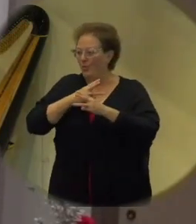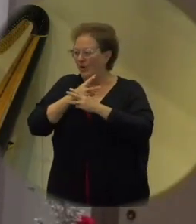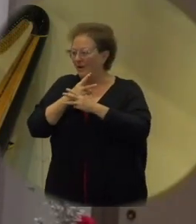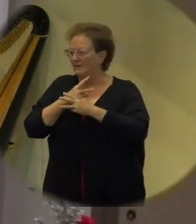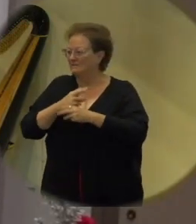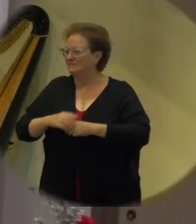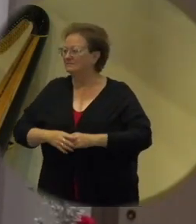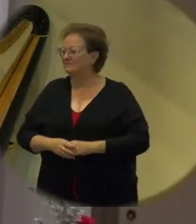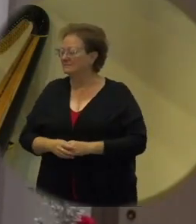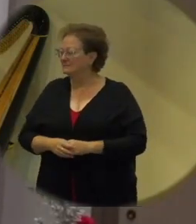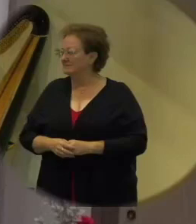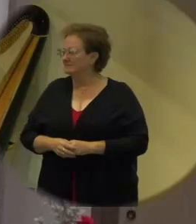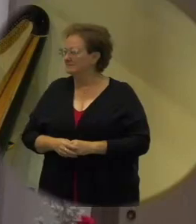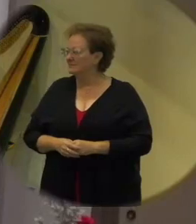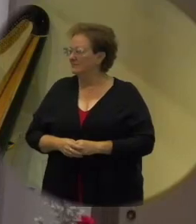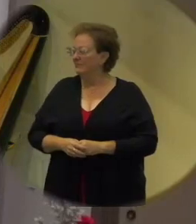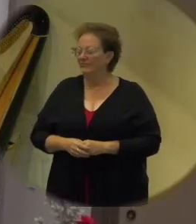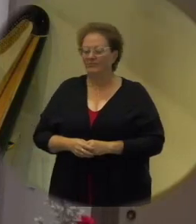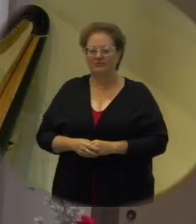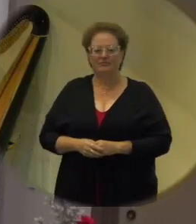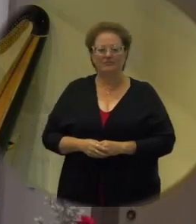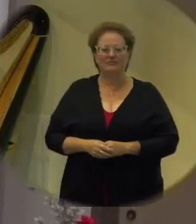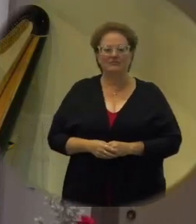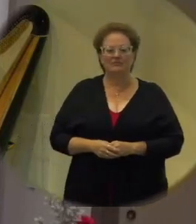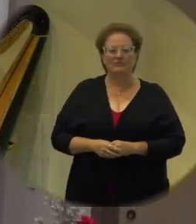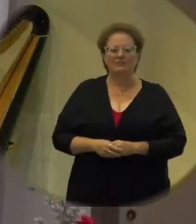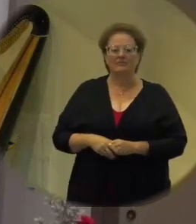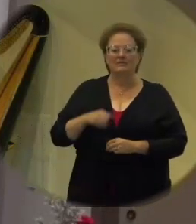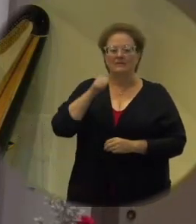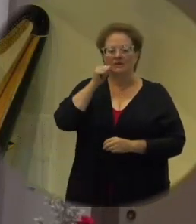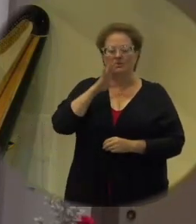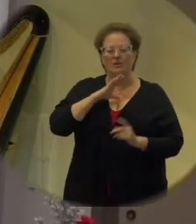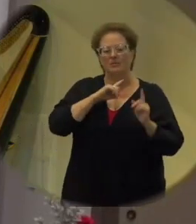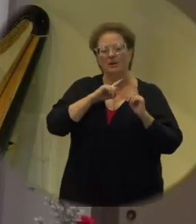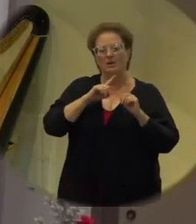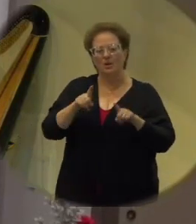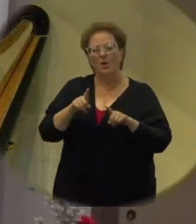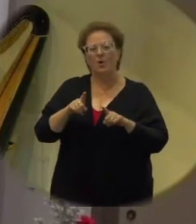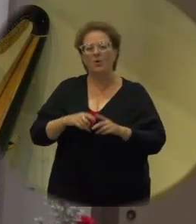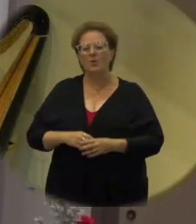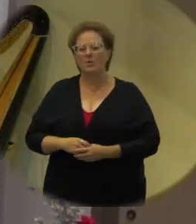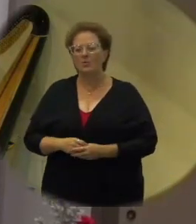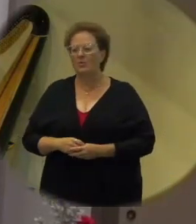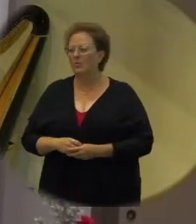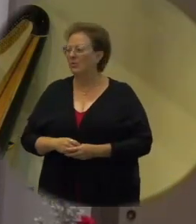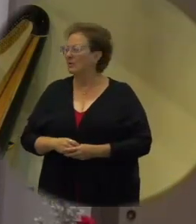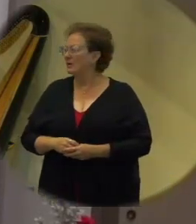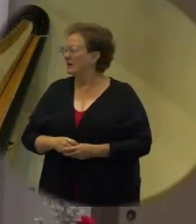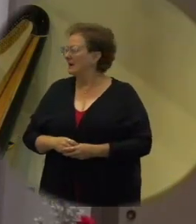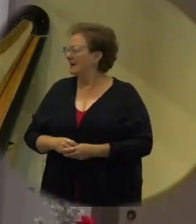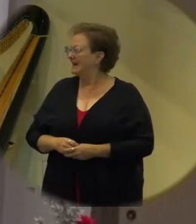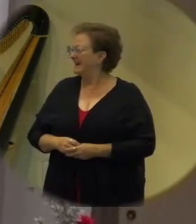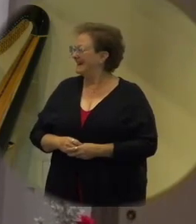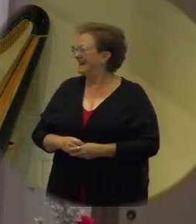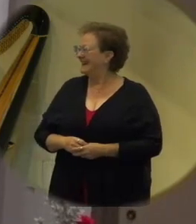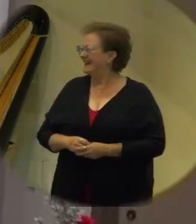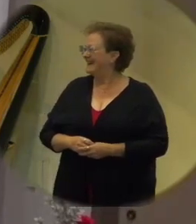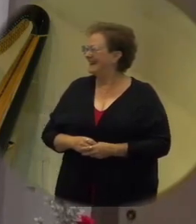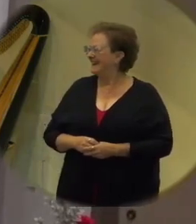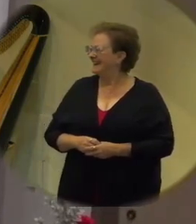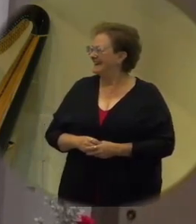mother like that. She took her daughter to the Girl Scout Jamboree. Do we still do these things? I know, the world's crazy